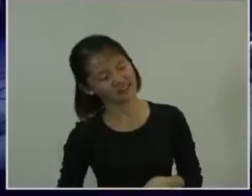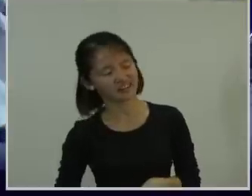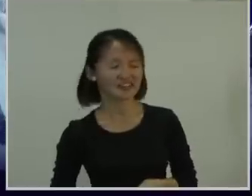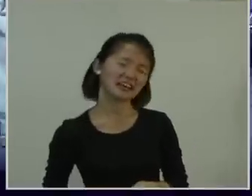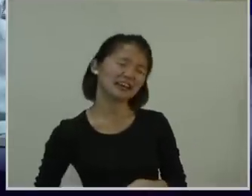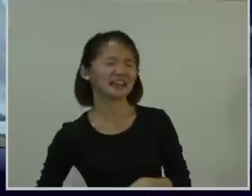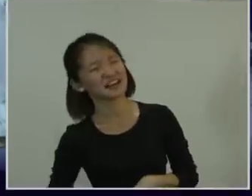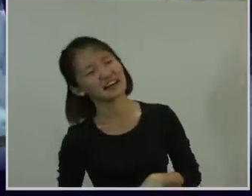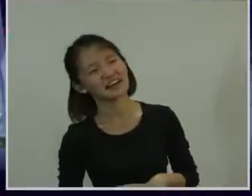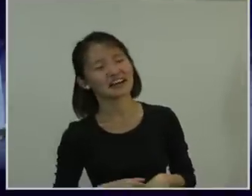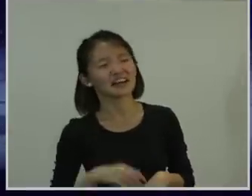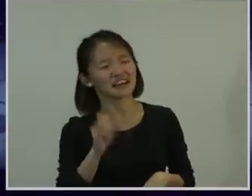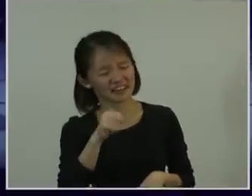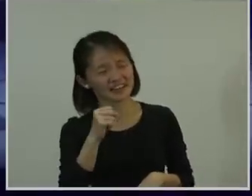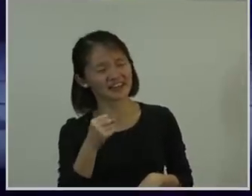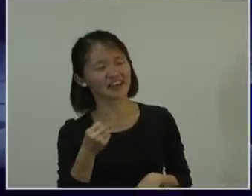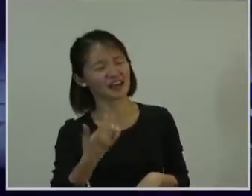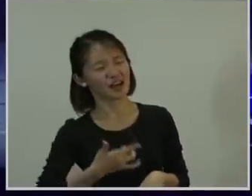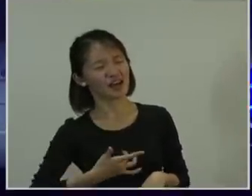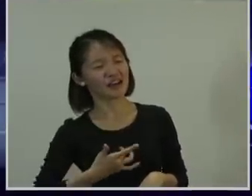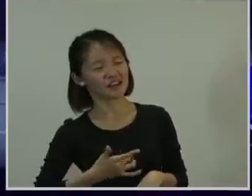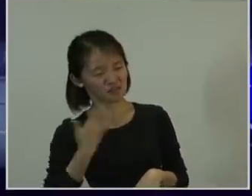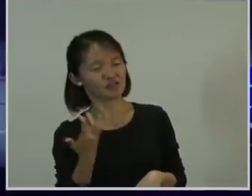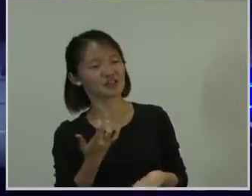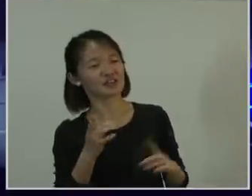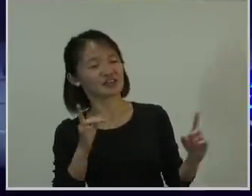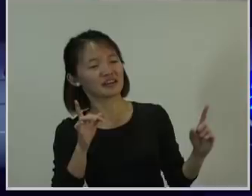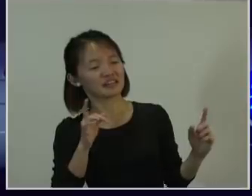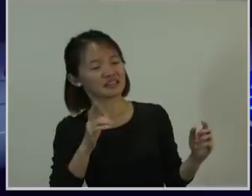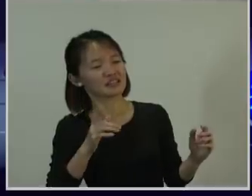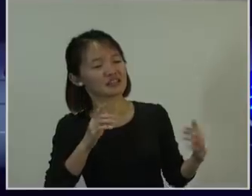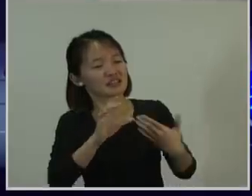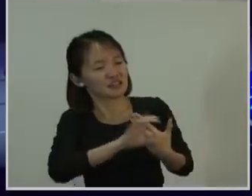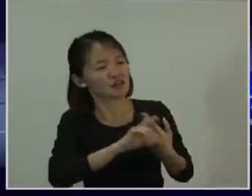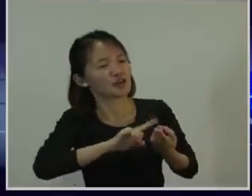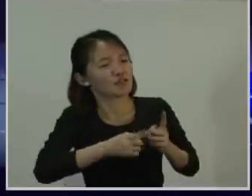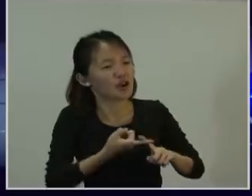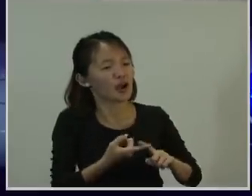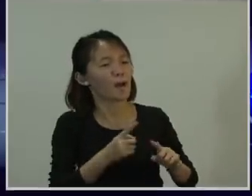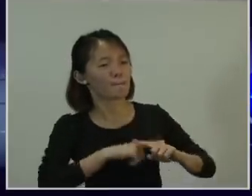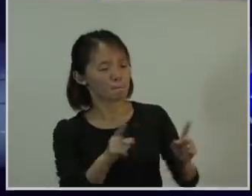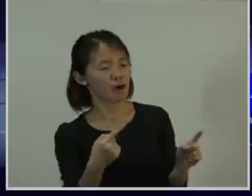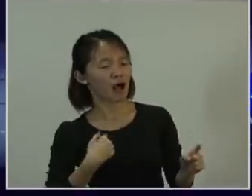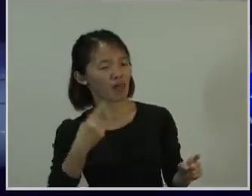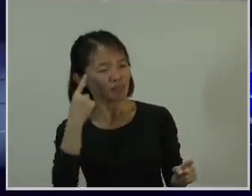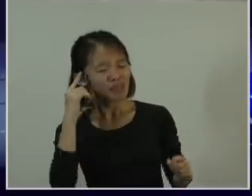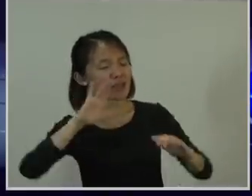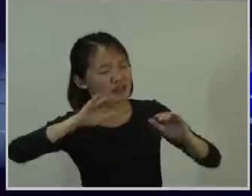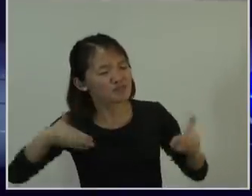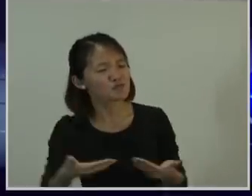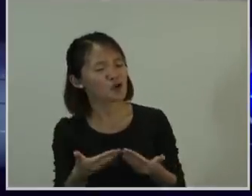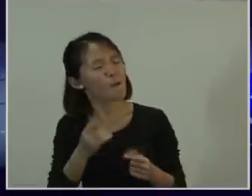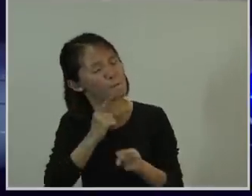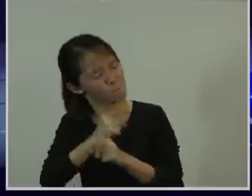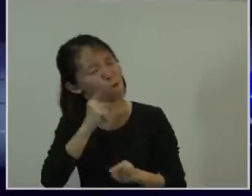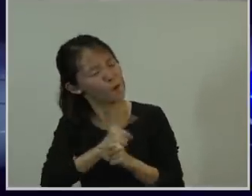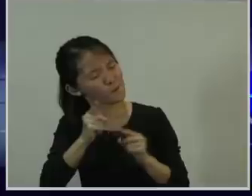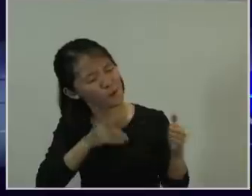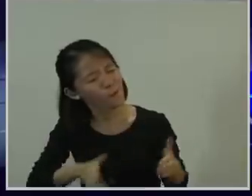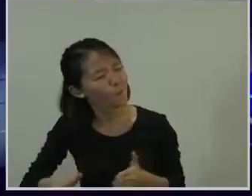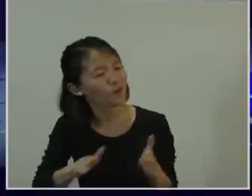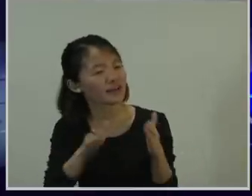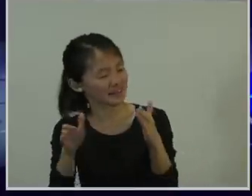is a very, very dear friend of mine, but I really want to do her justice by introducing her in the very proper way, in the